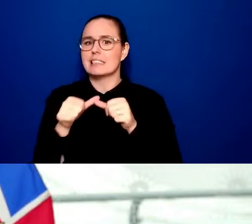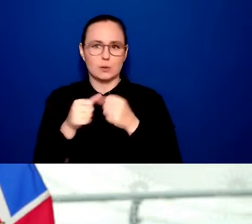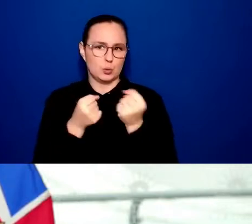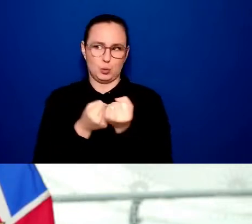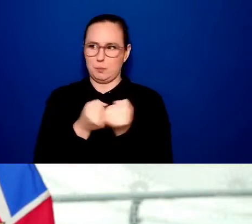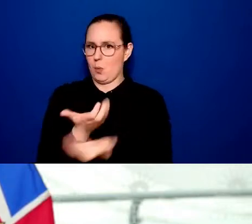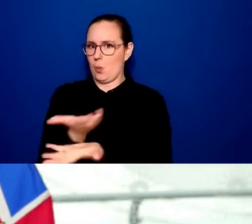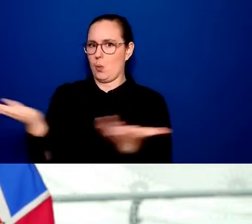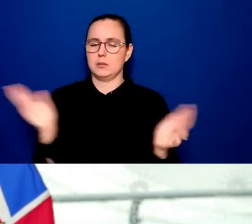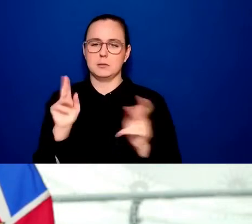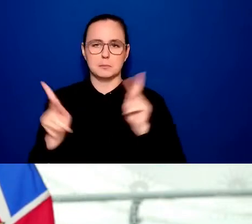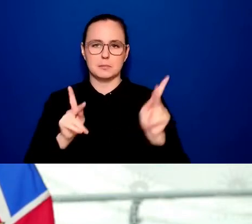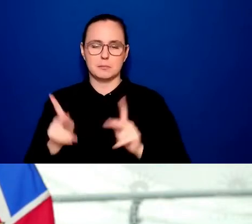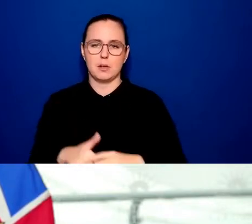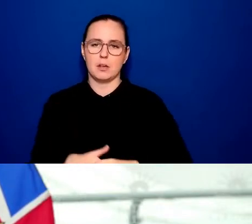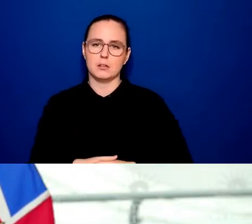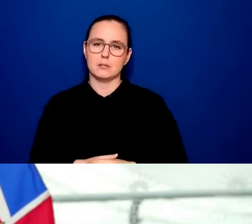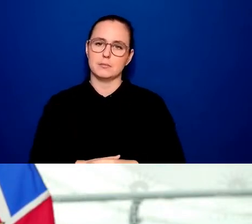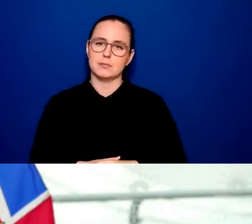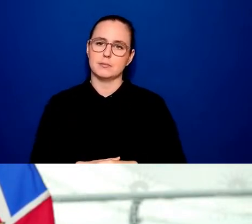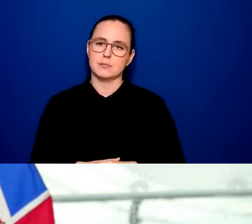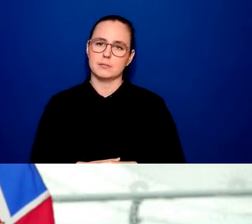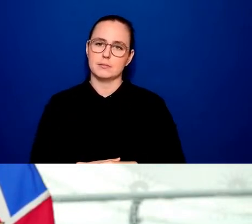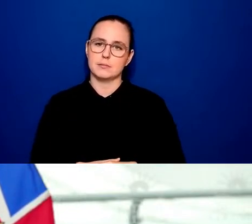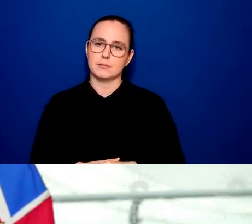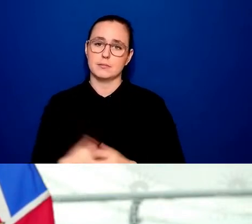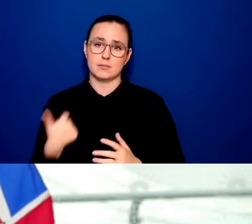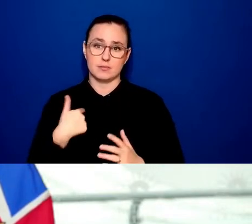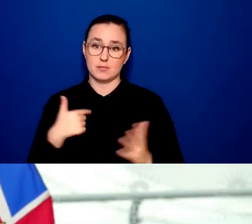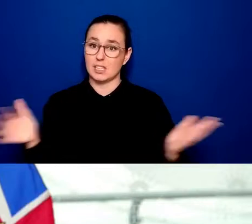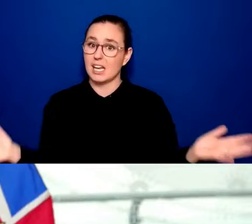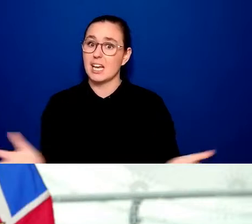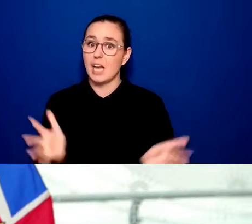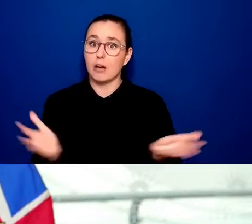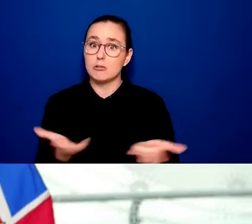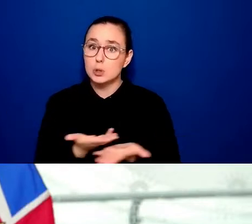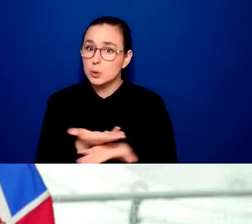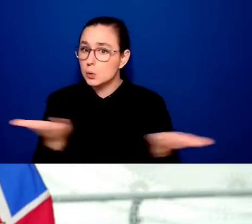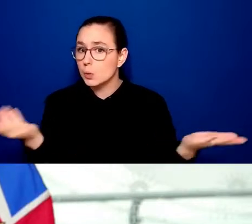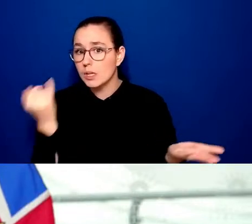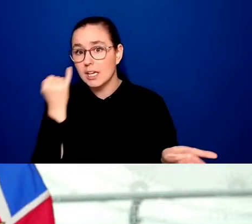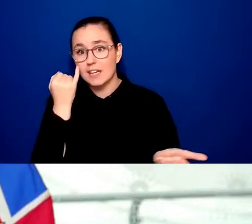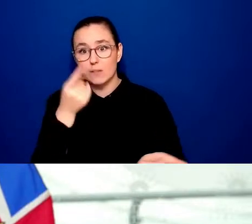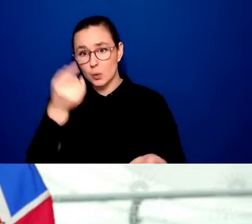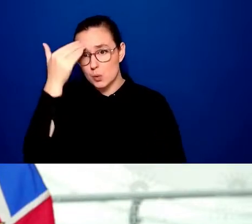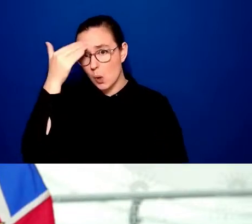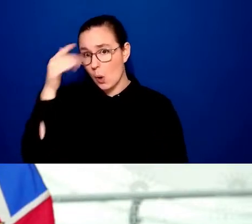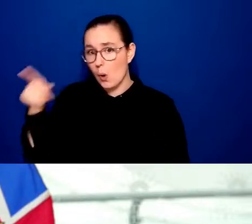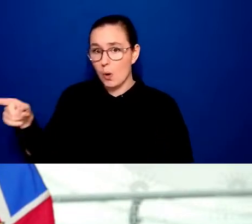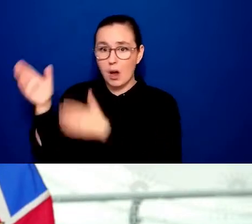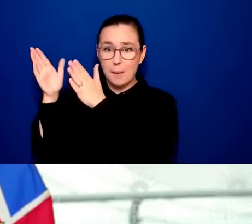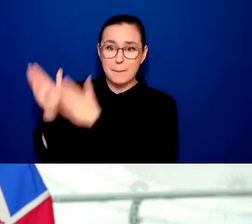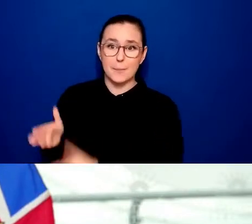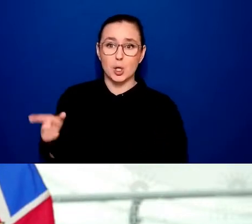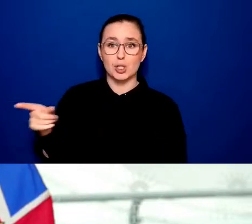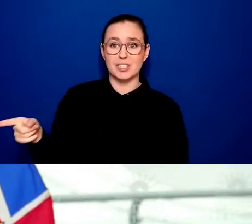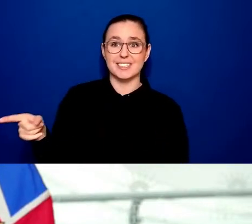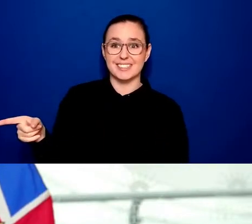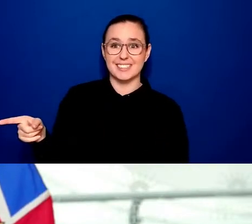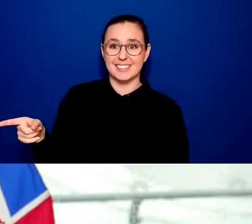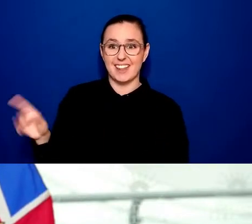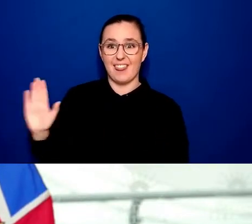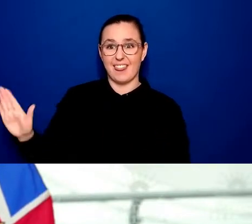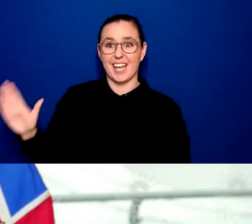care that they need. But I encourage everyone, for all of those people you know, or anyone you may think of who's having a surgery